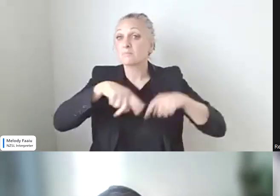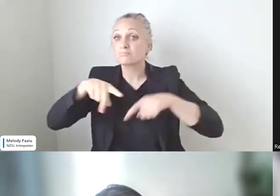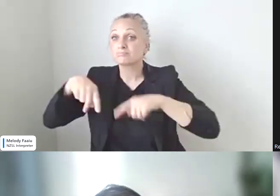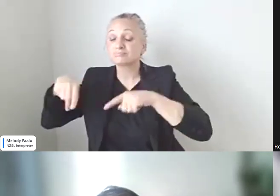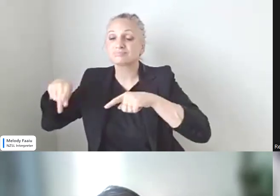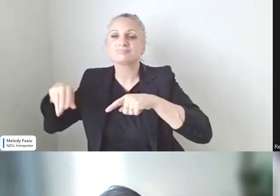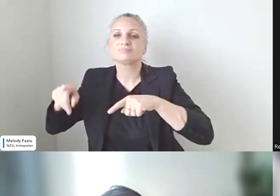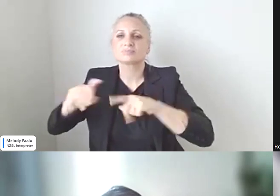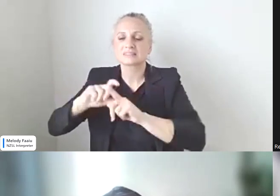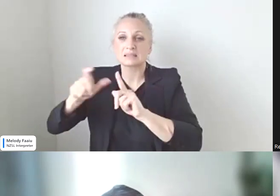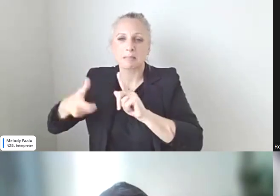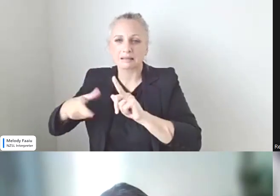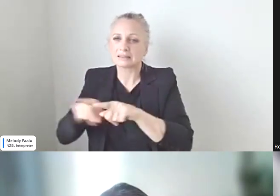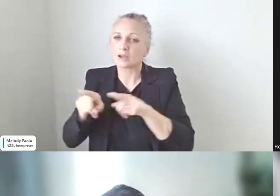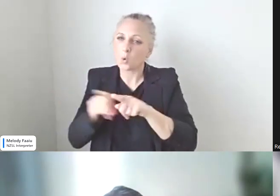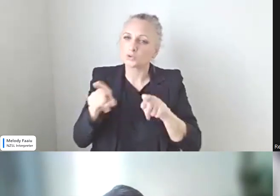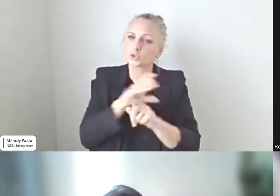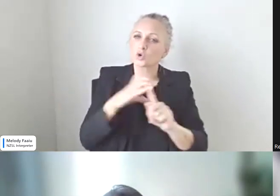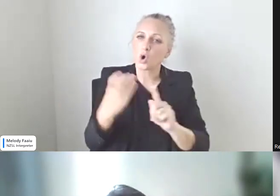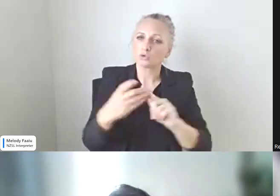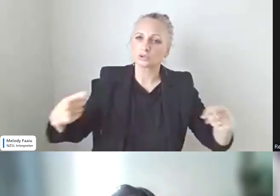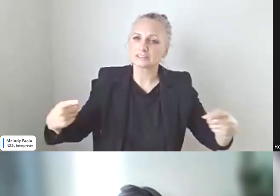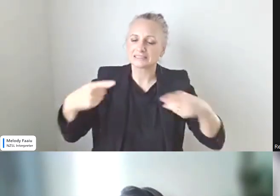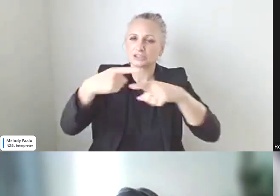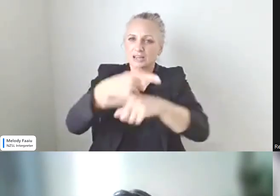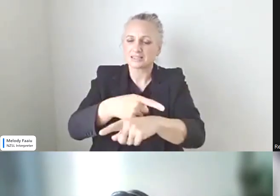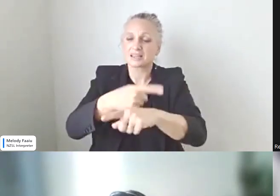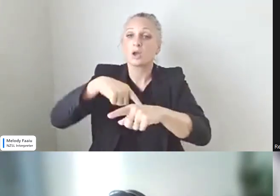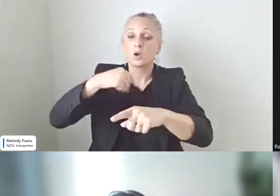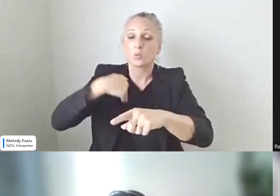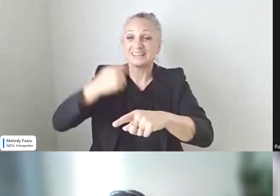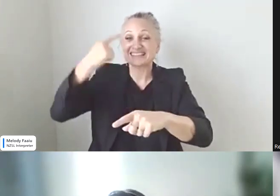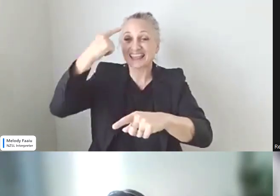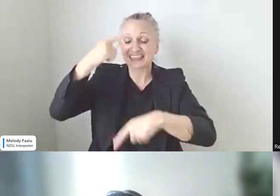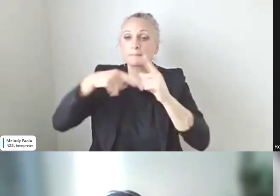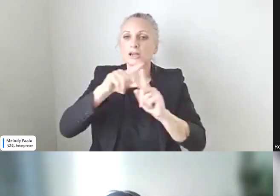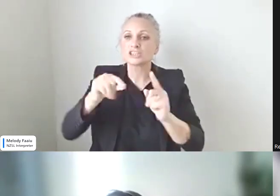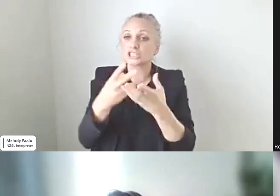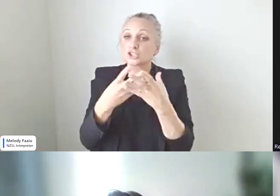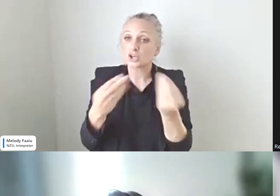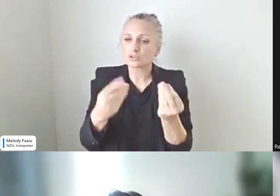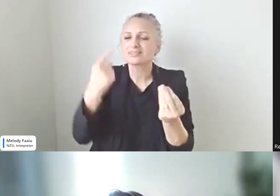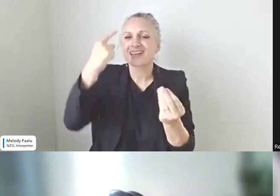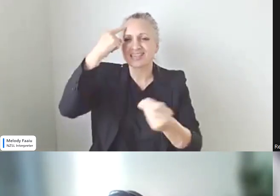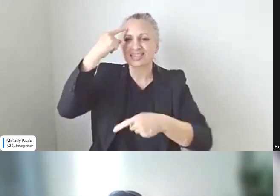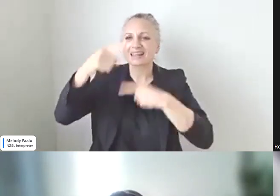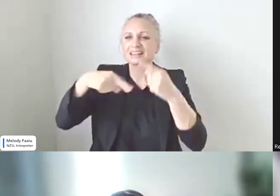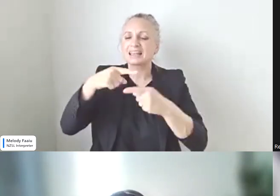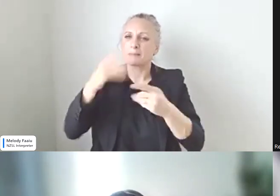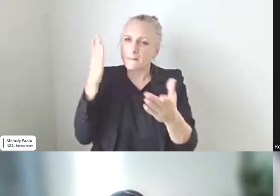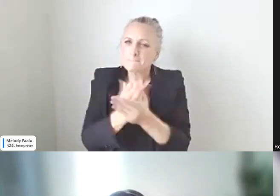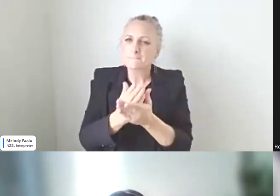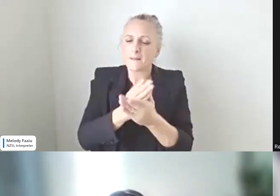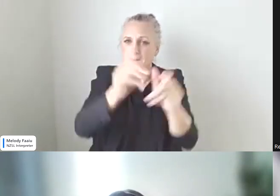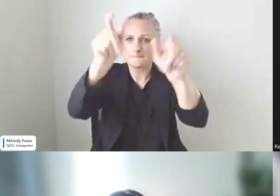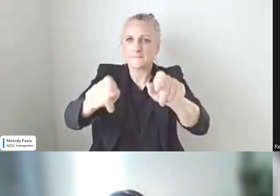digital solutions need to be co-designed with the different communities in mind. So, so those are some of my thoughts in the